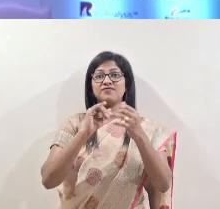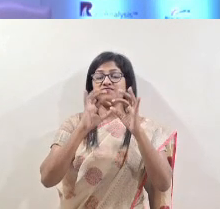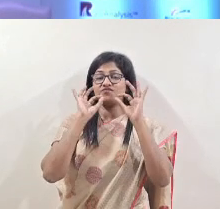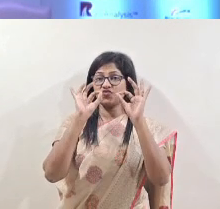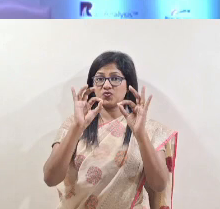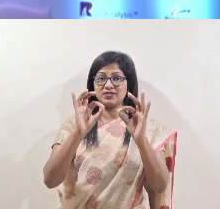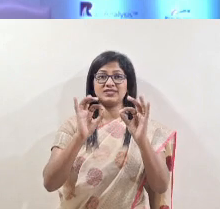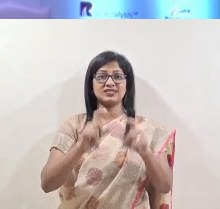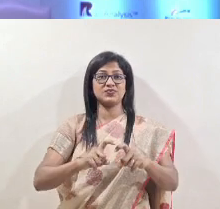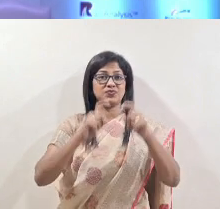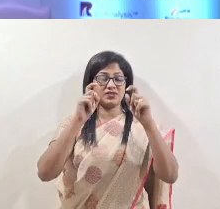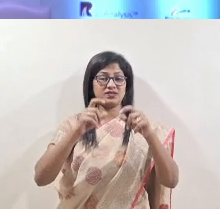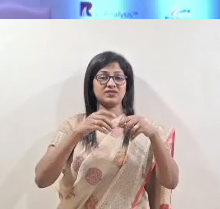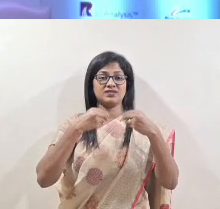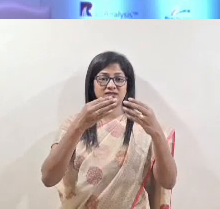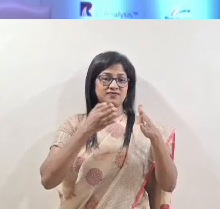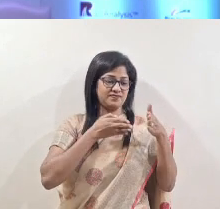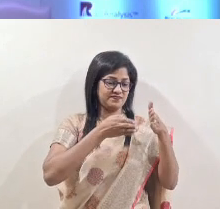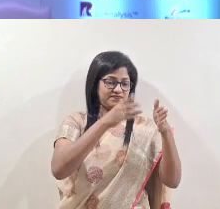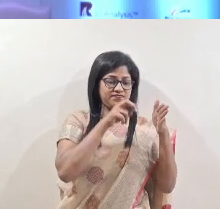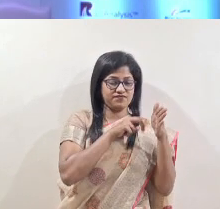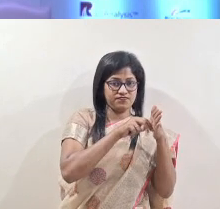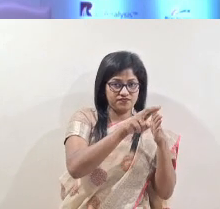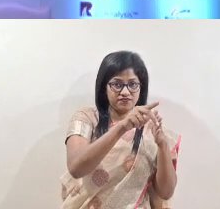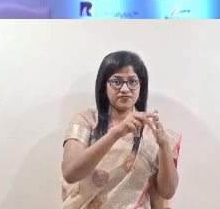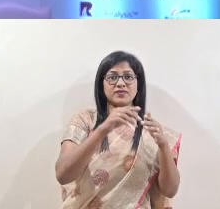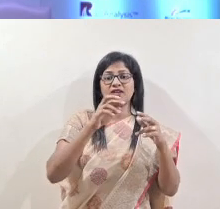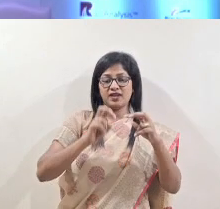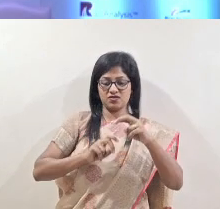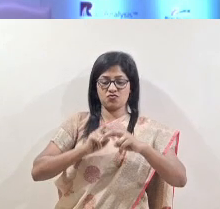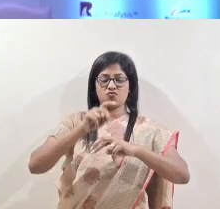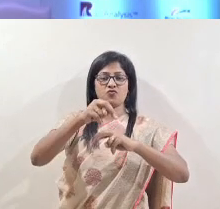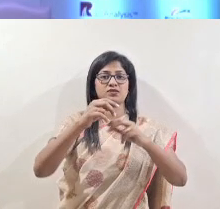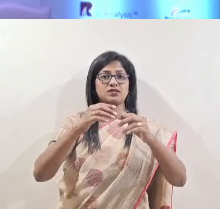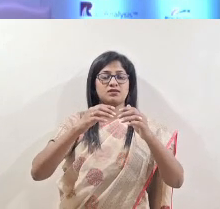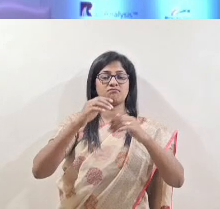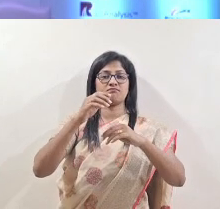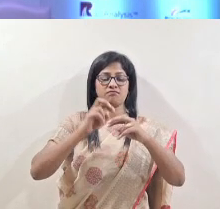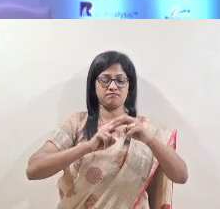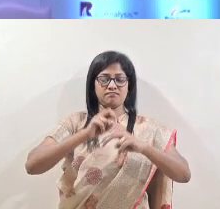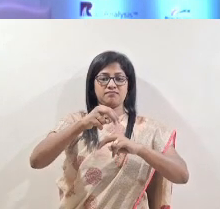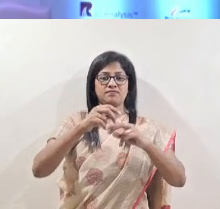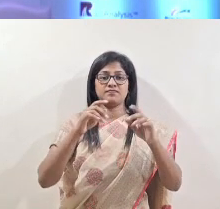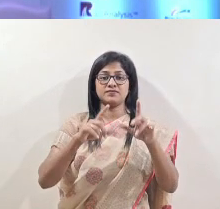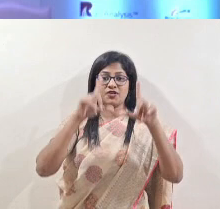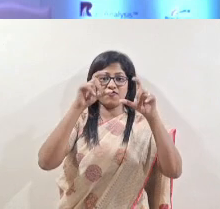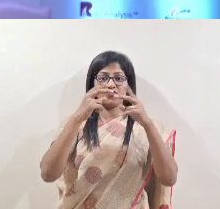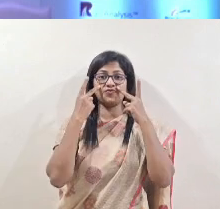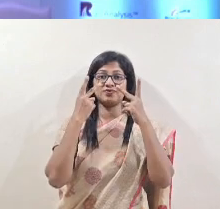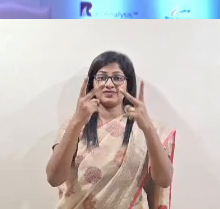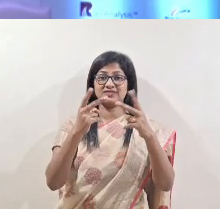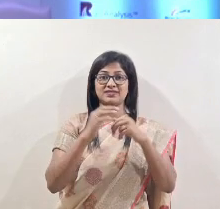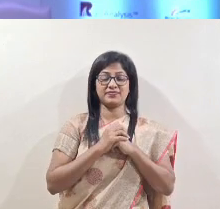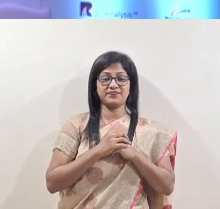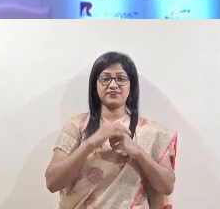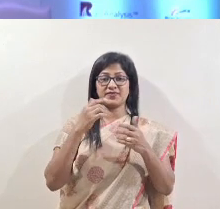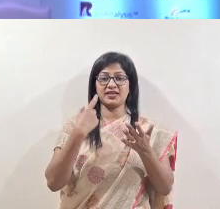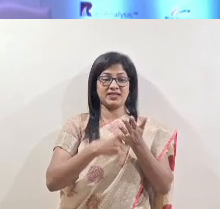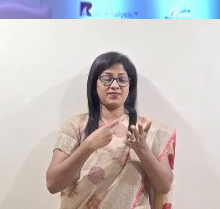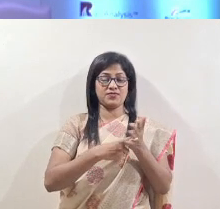as sidewalk infrastructure and crossing infrastructure. As you can see from the figure, like based on a report,